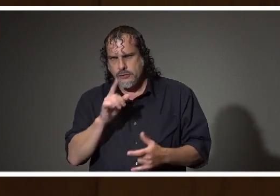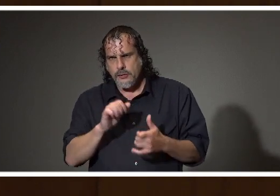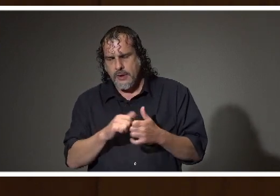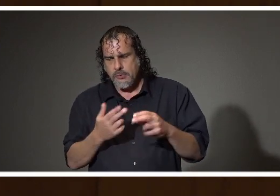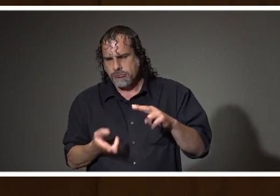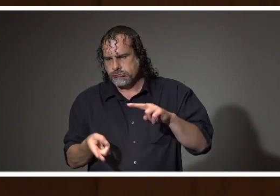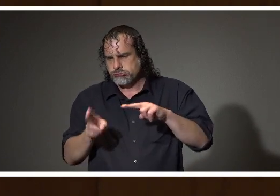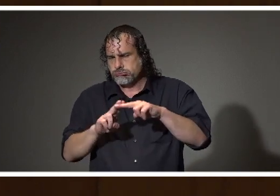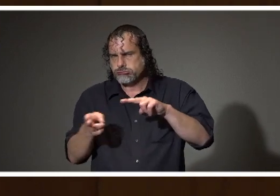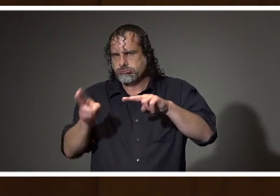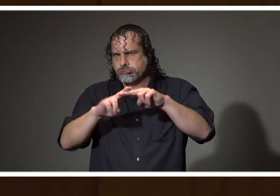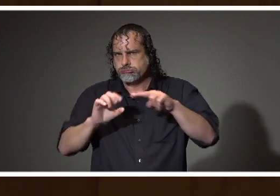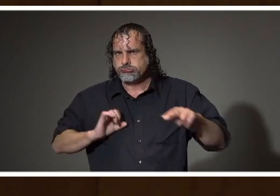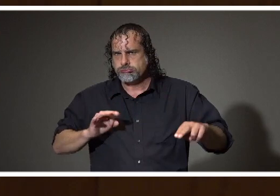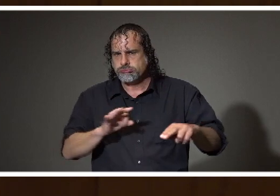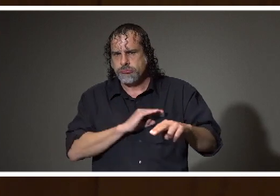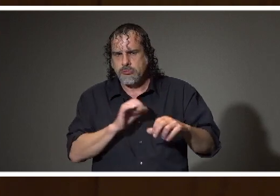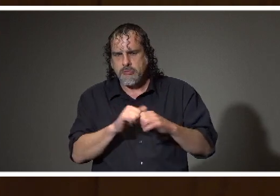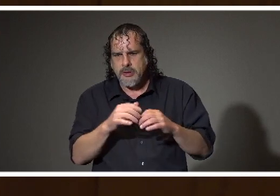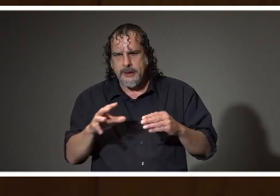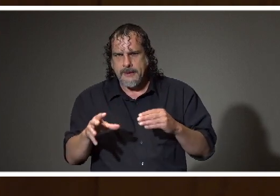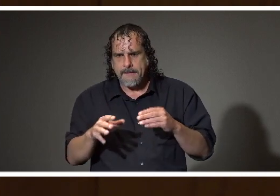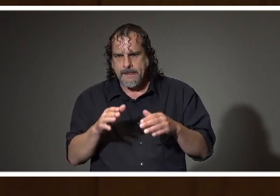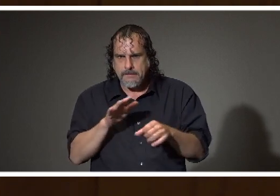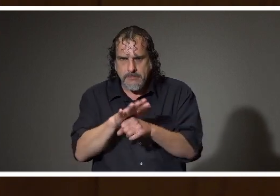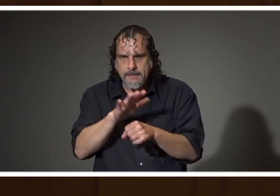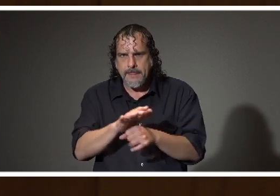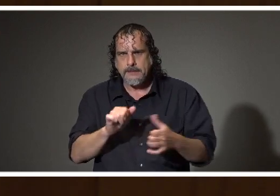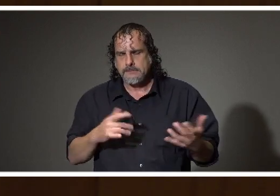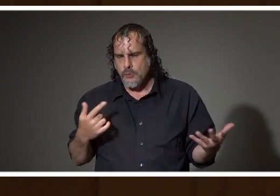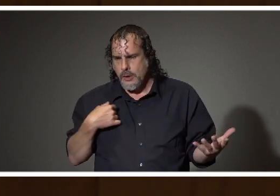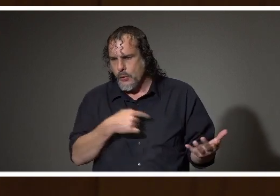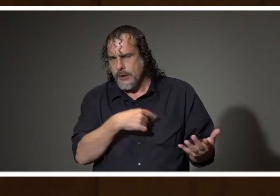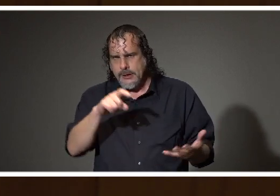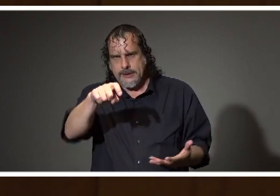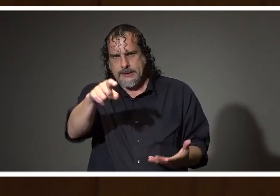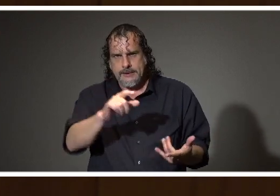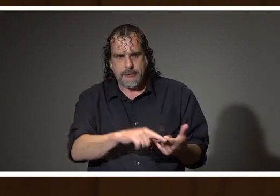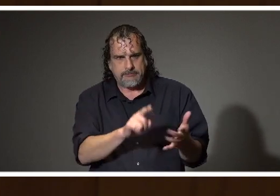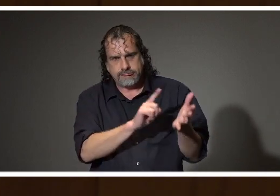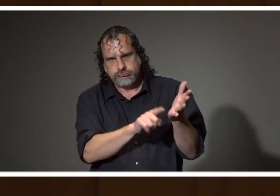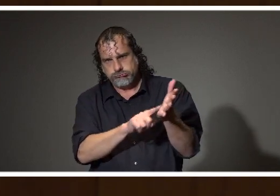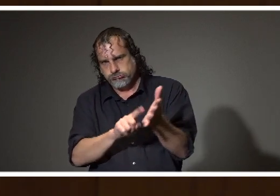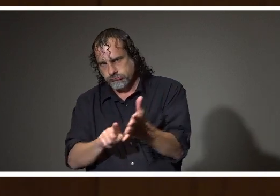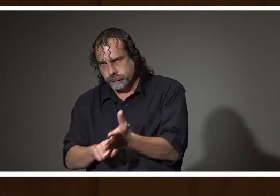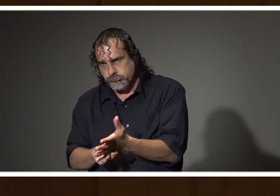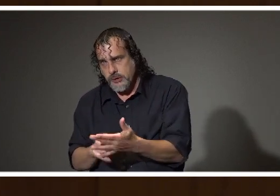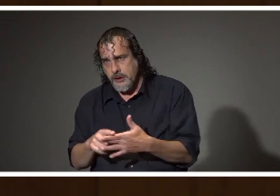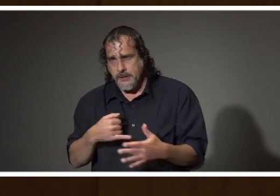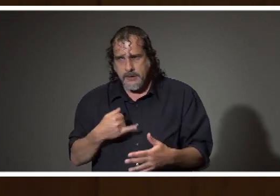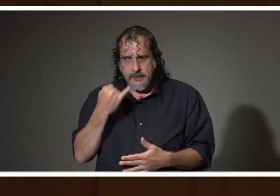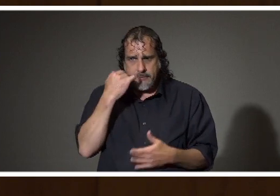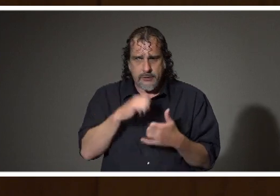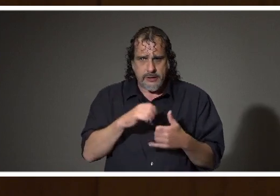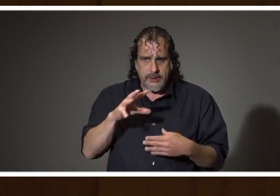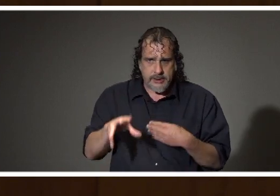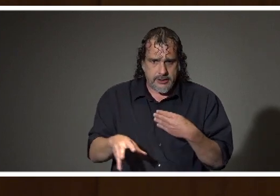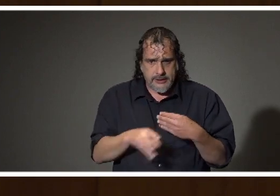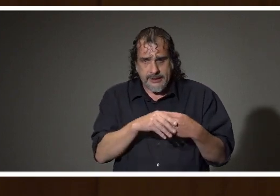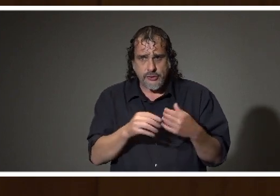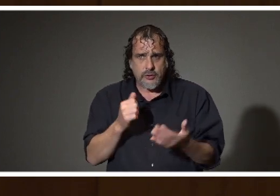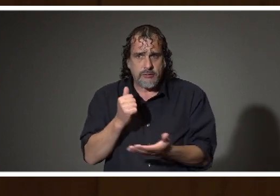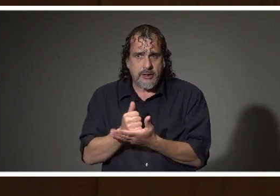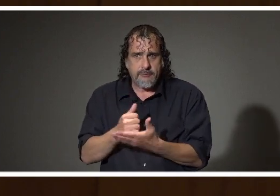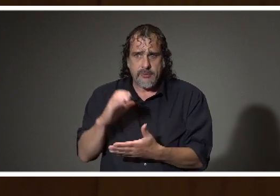ramp up, make sure that we have access to resources, add folks on who can do the work, and then if we need additional support from CDC, we're glad to